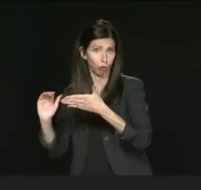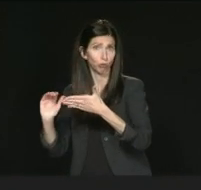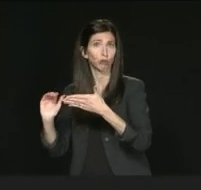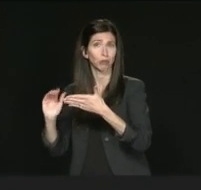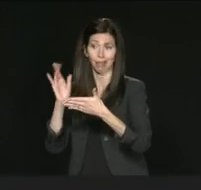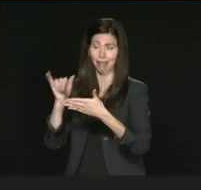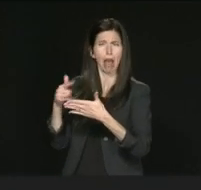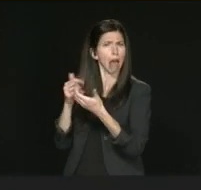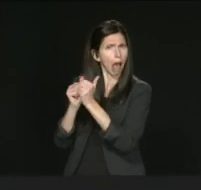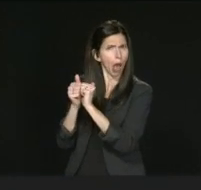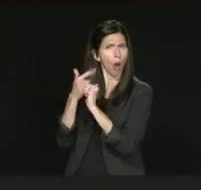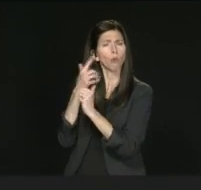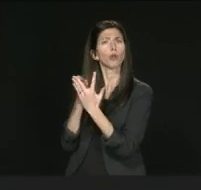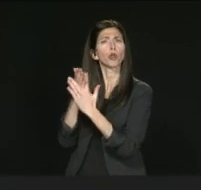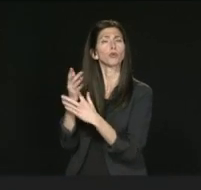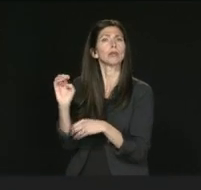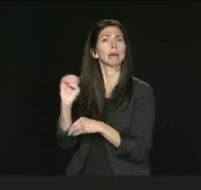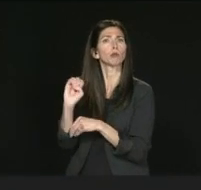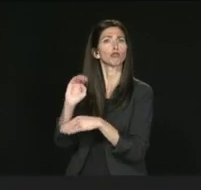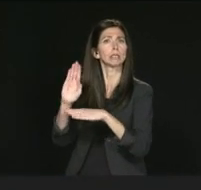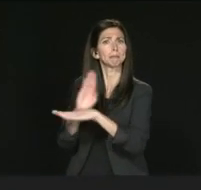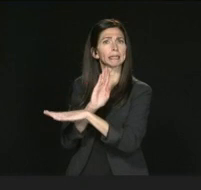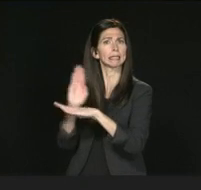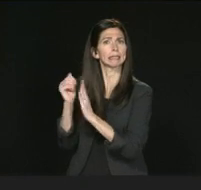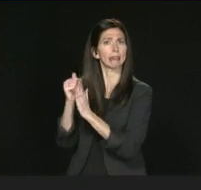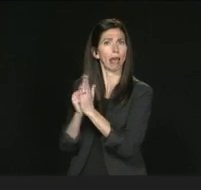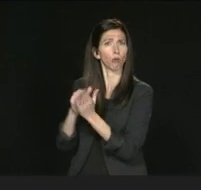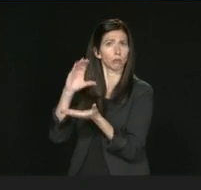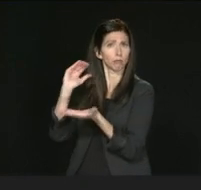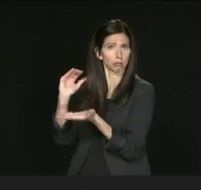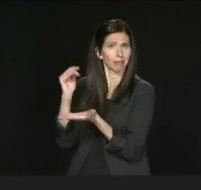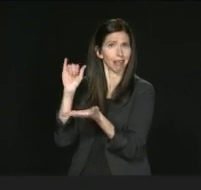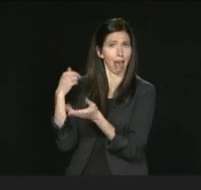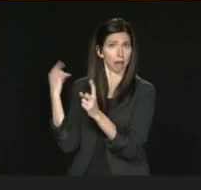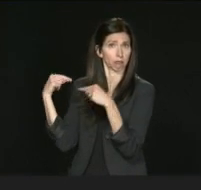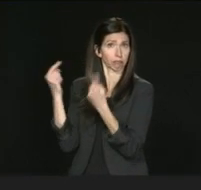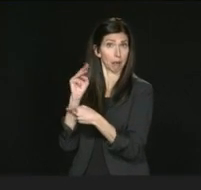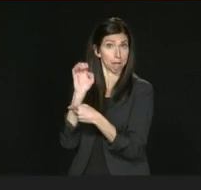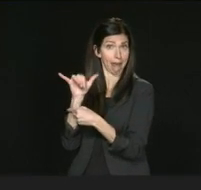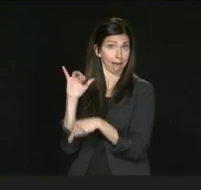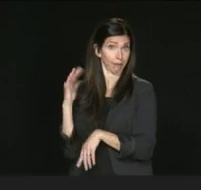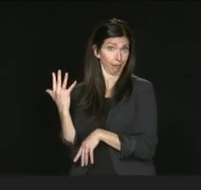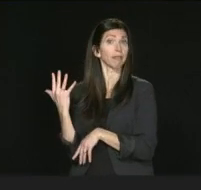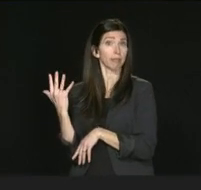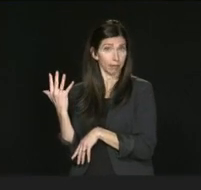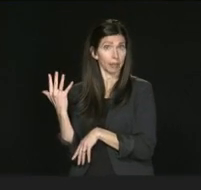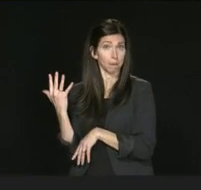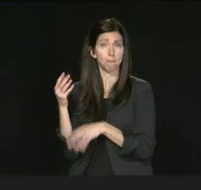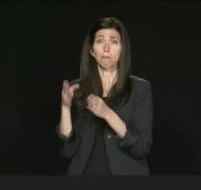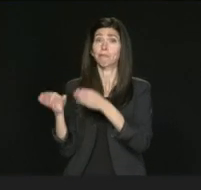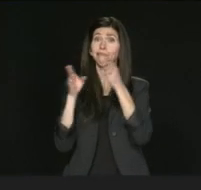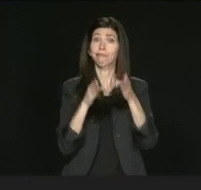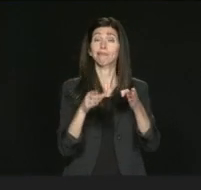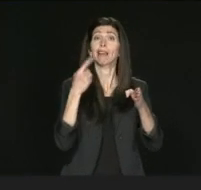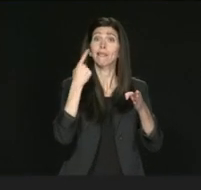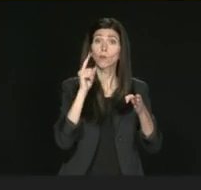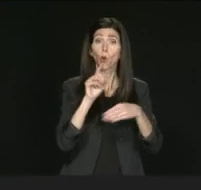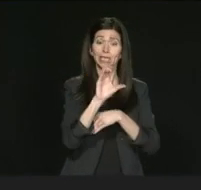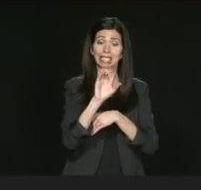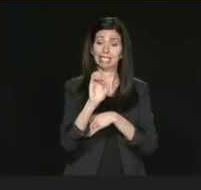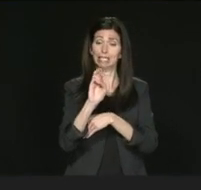Account as of May 5th. In terms of the Canada Emergency Response Benefit, a total of